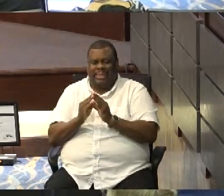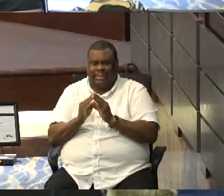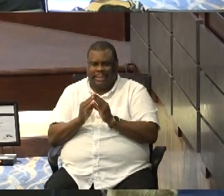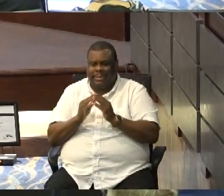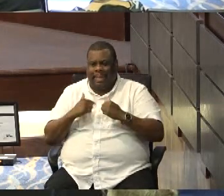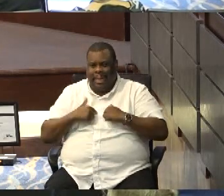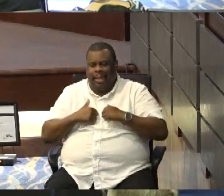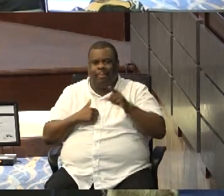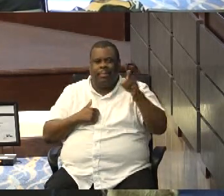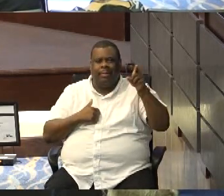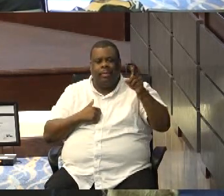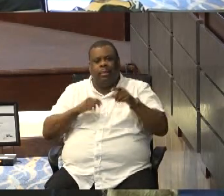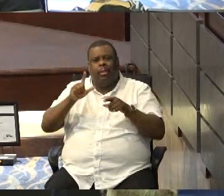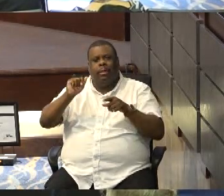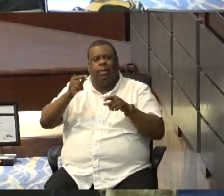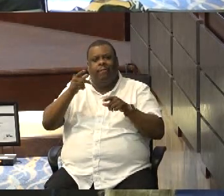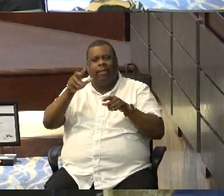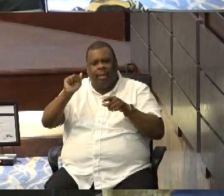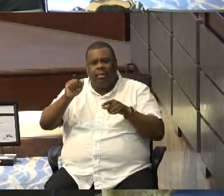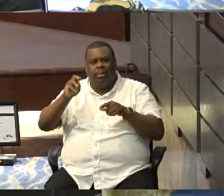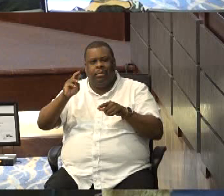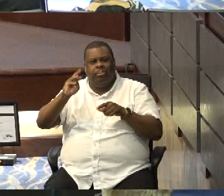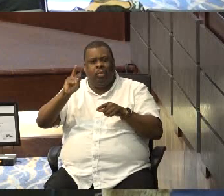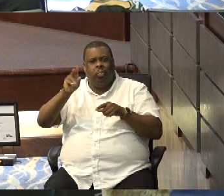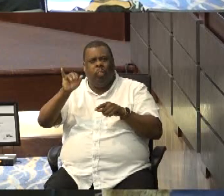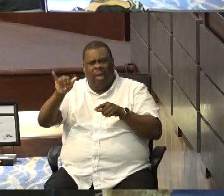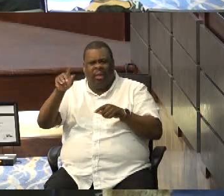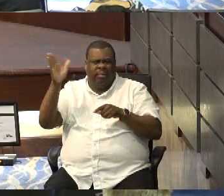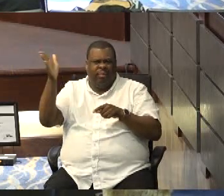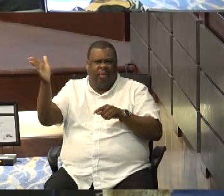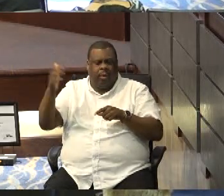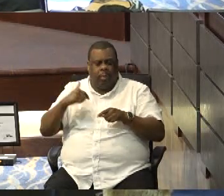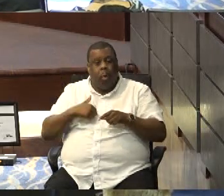thing. There you go. So, but I thank y'all for your time. Appreciate you. Thanks, Janelle.